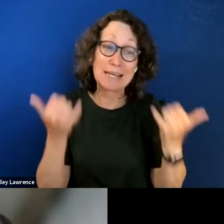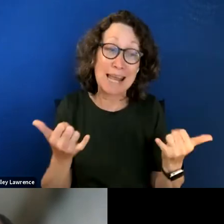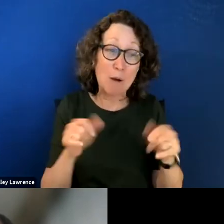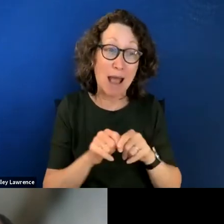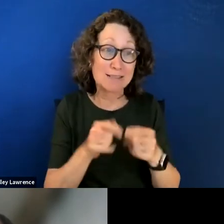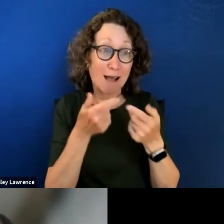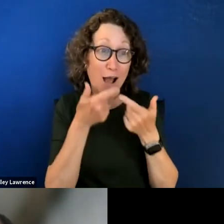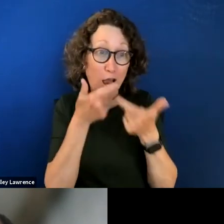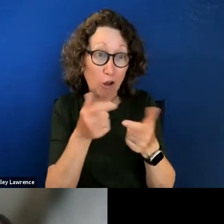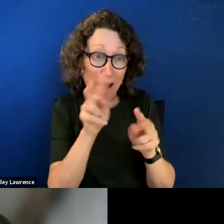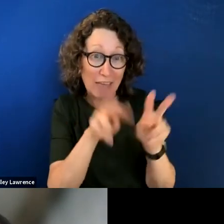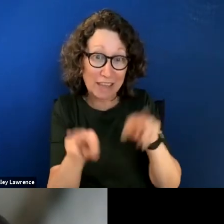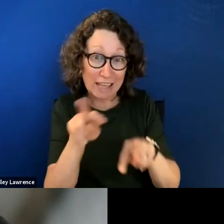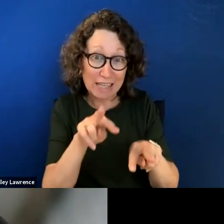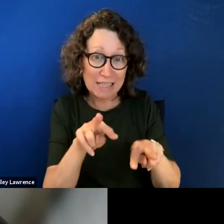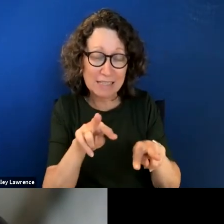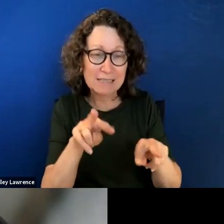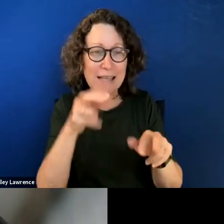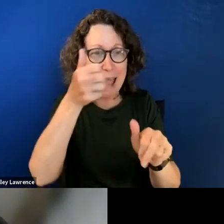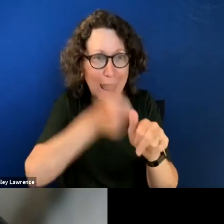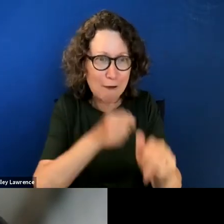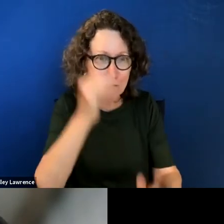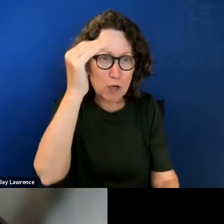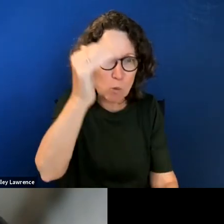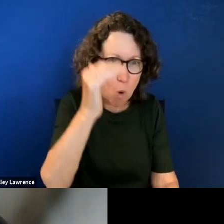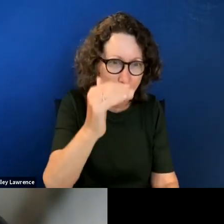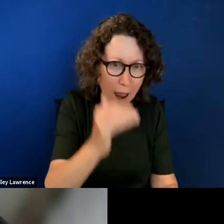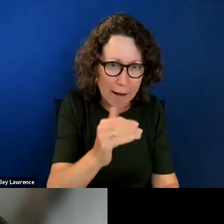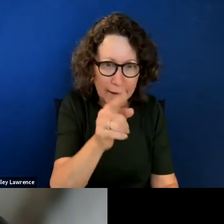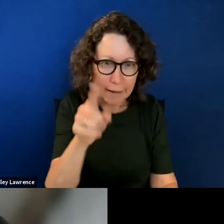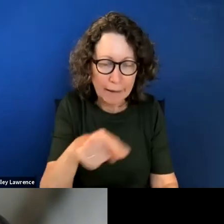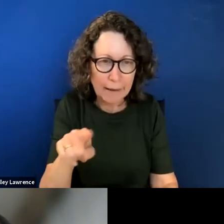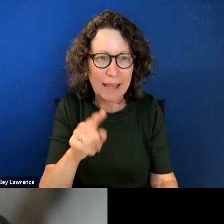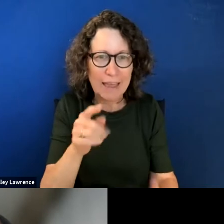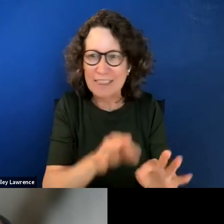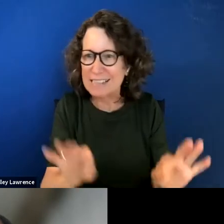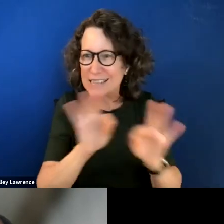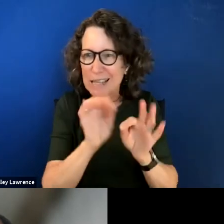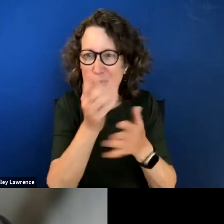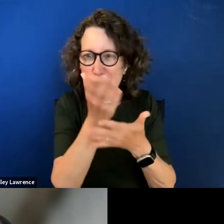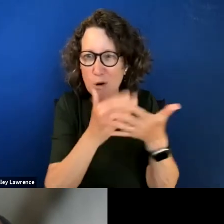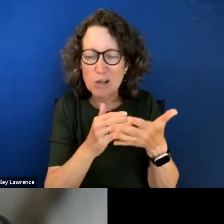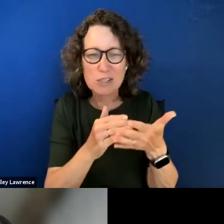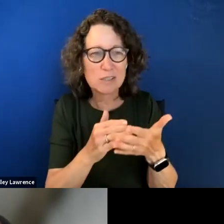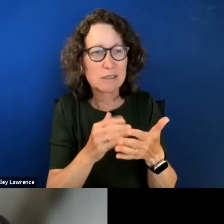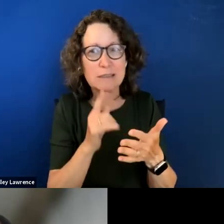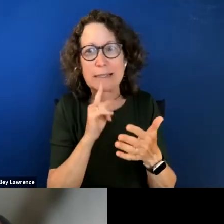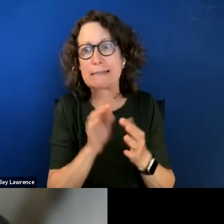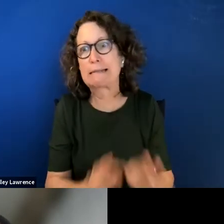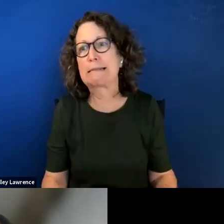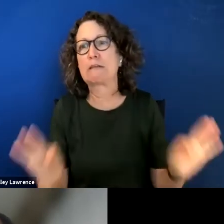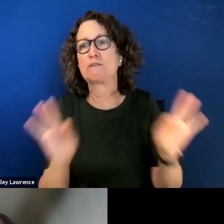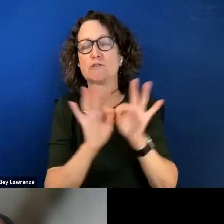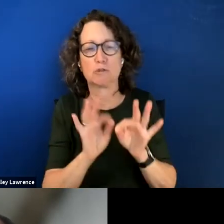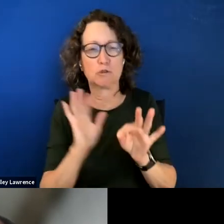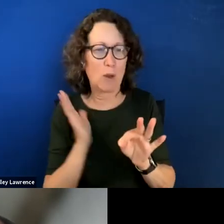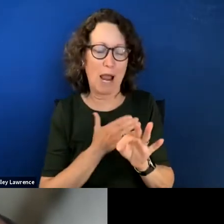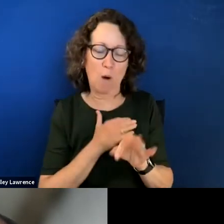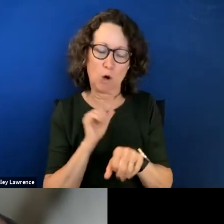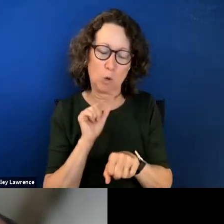at this, every single one of these pieces, these key factors, is absolutely essential to our